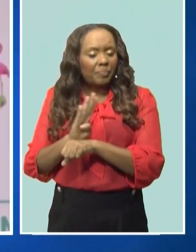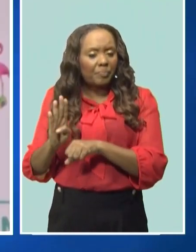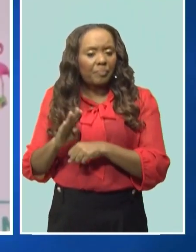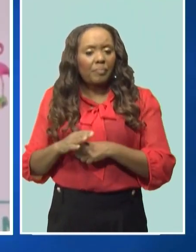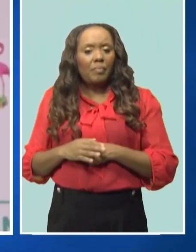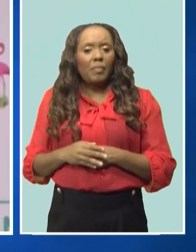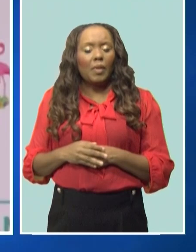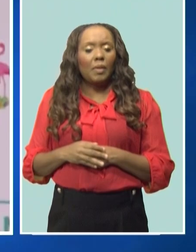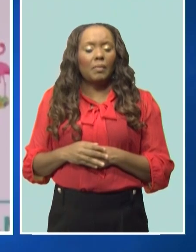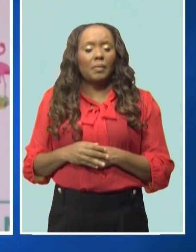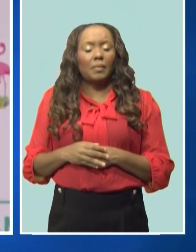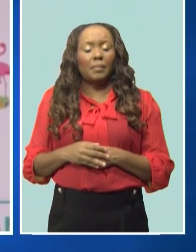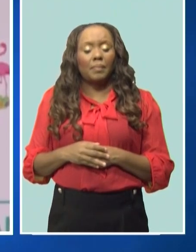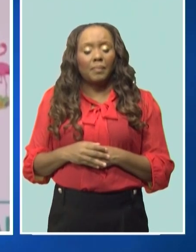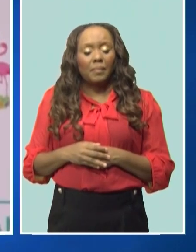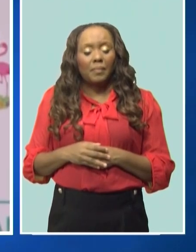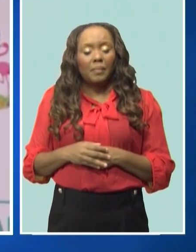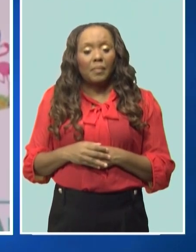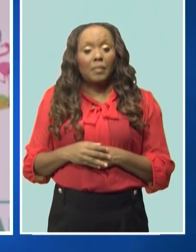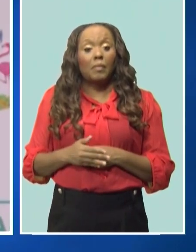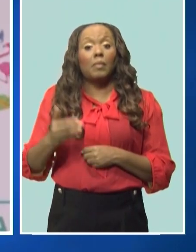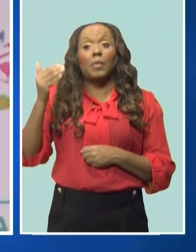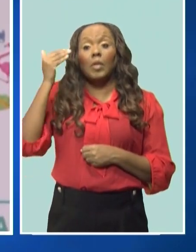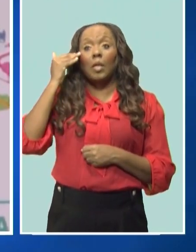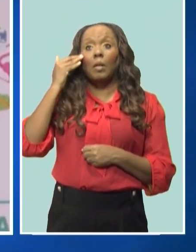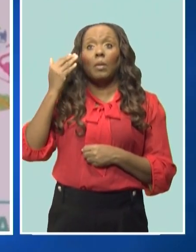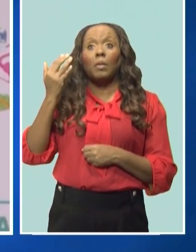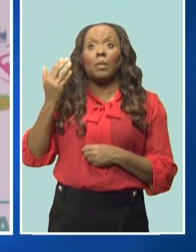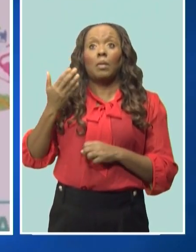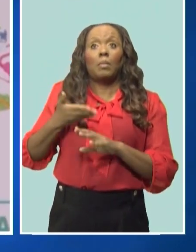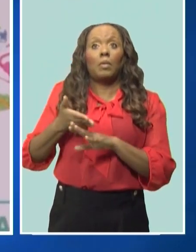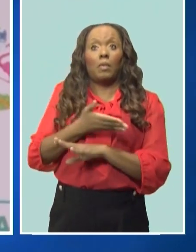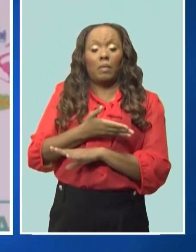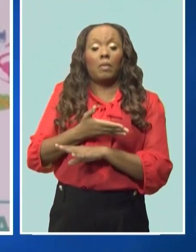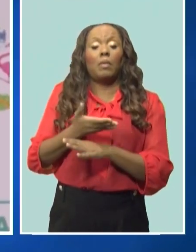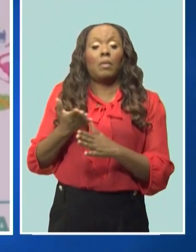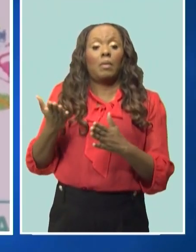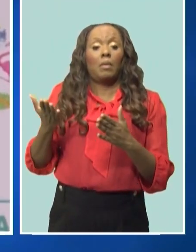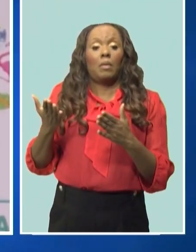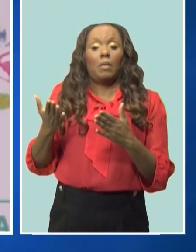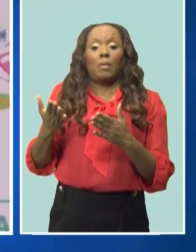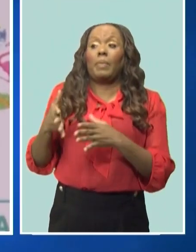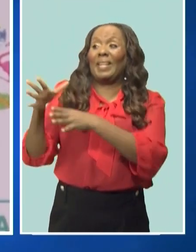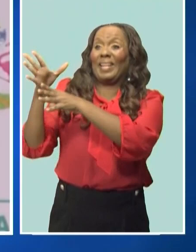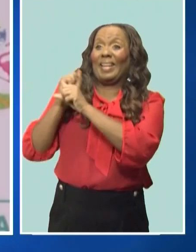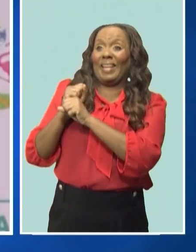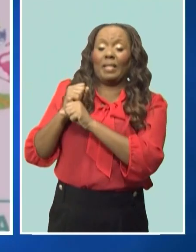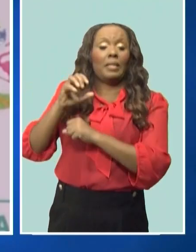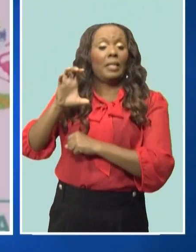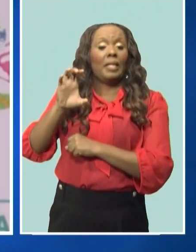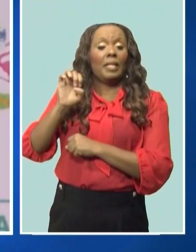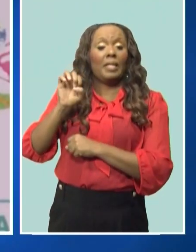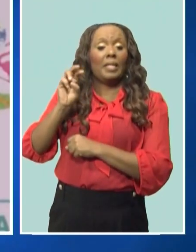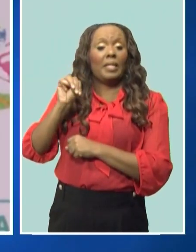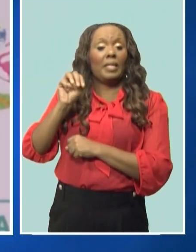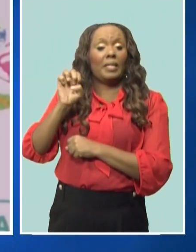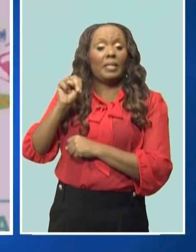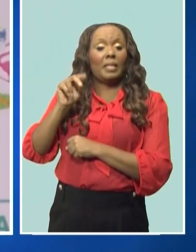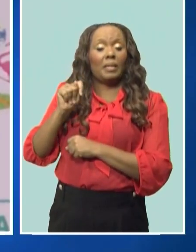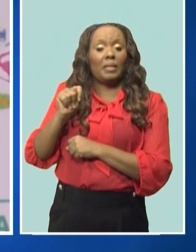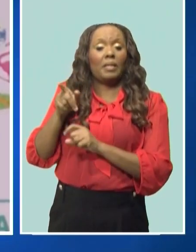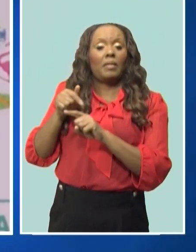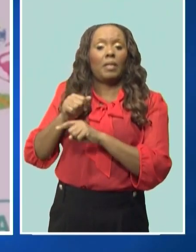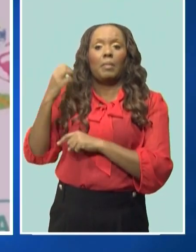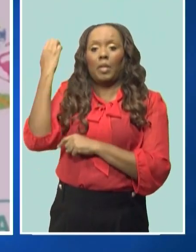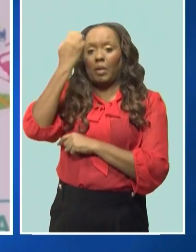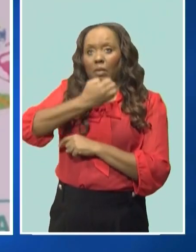in Europe. But now, with this facility, with the openings, the clinkers